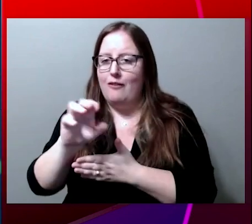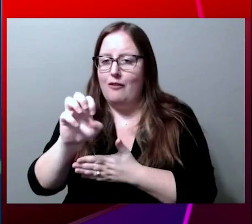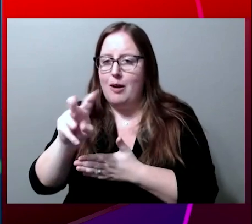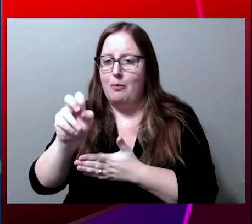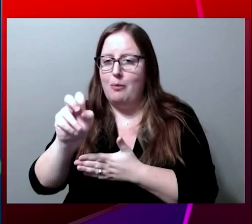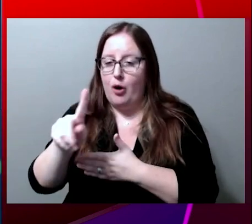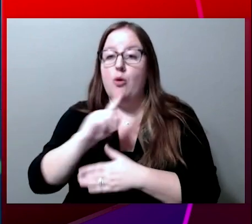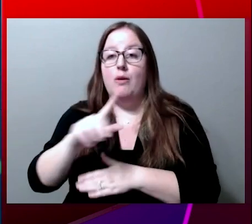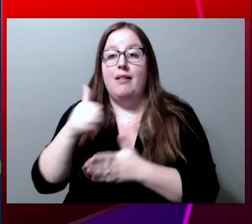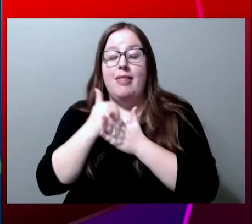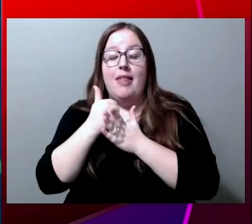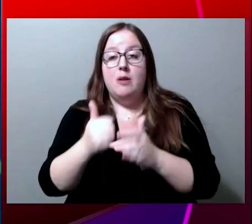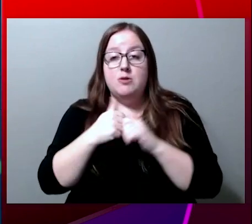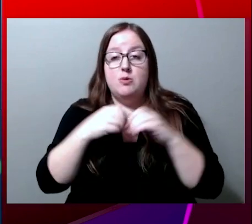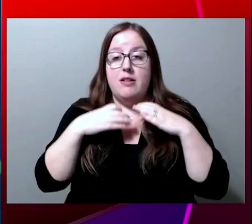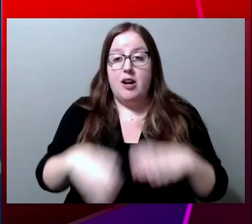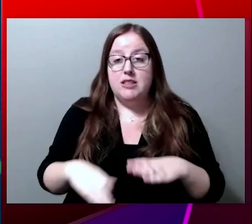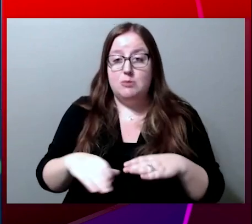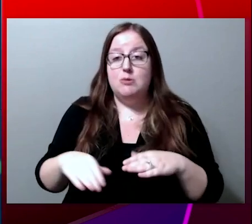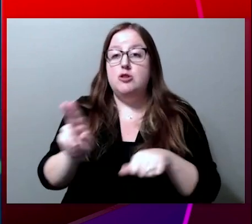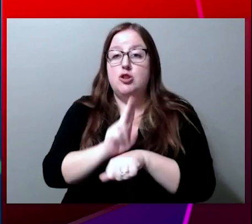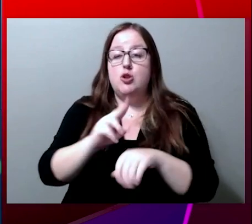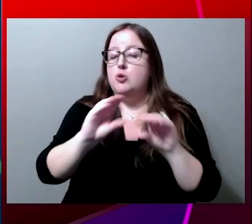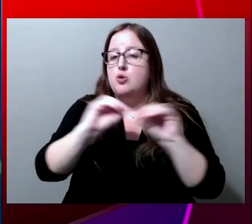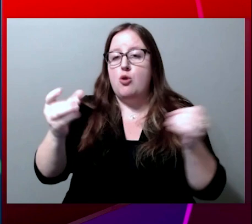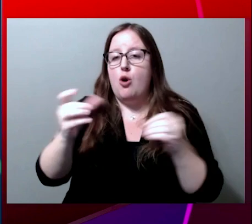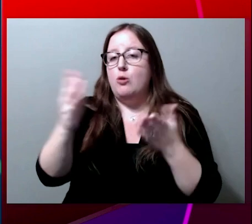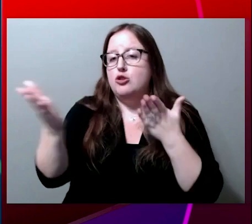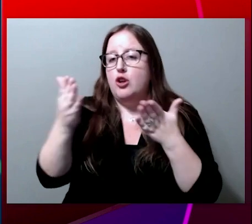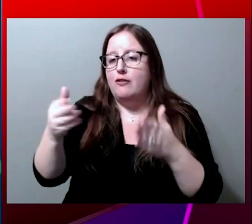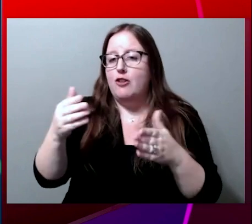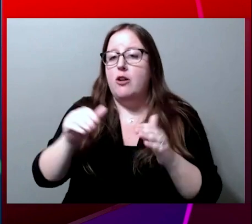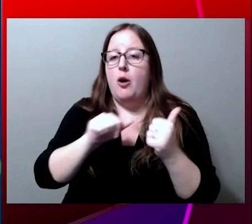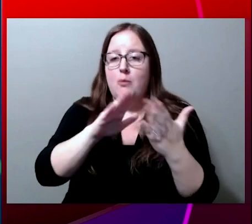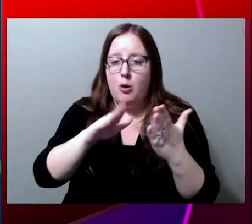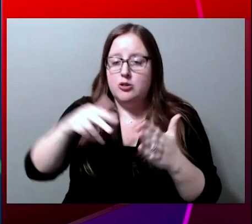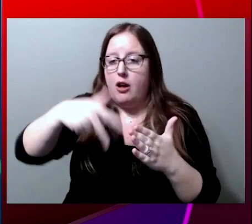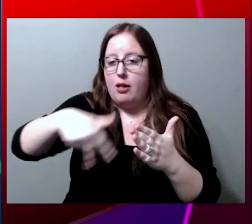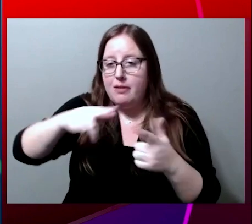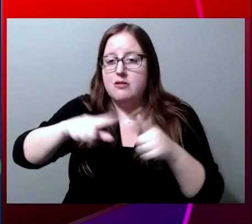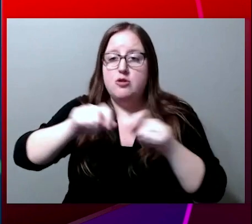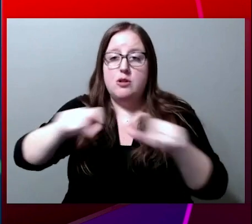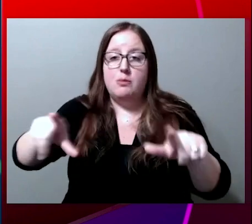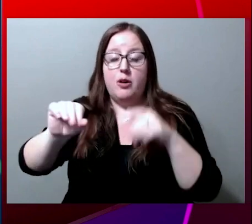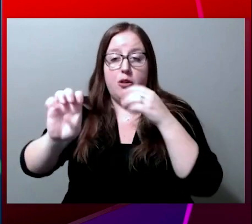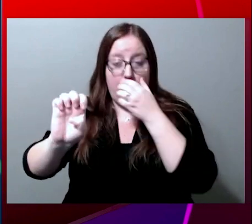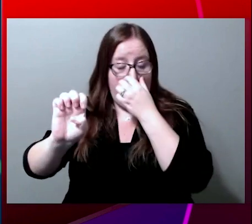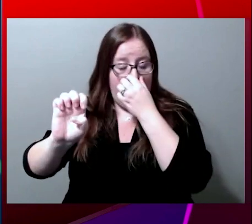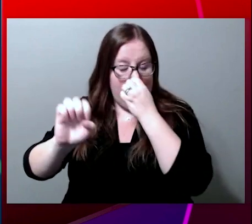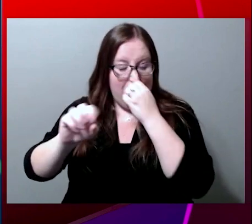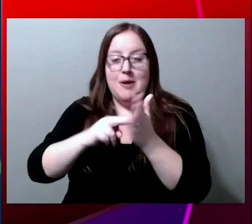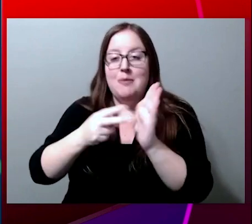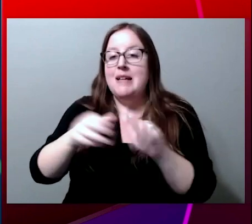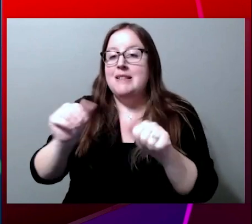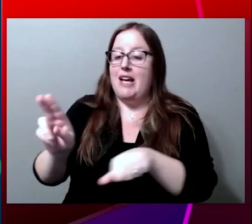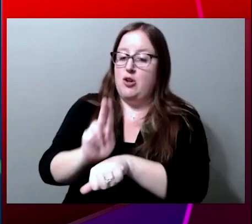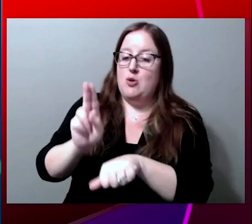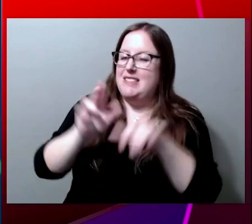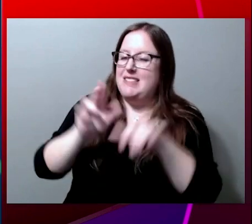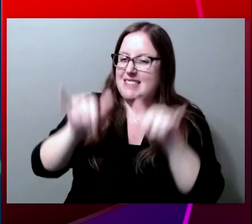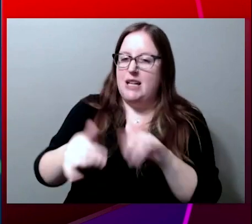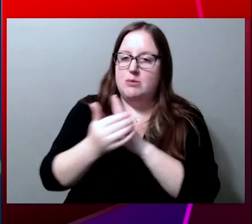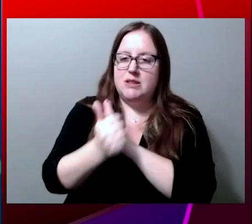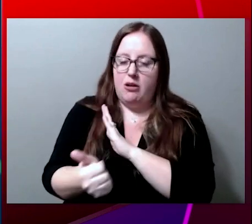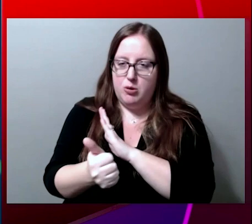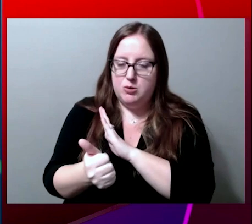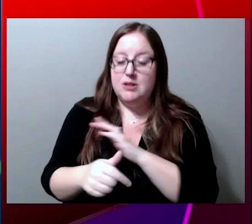lot of our customers have embraced the serverless approach. They use Lambda to run and deploy their code, and so this allows them to reuse their same skill set. It's also really